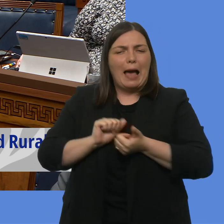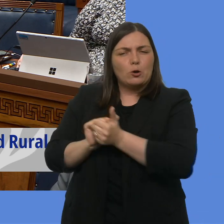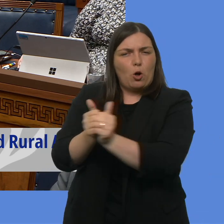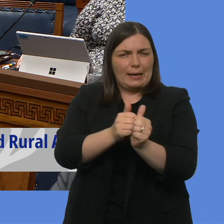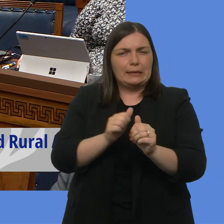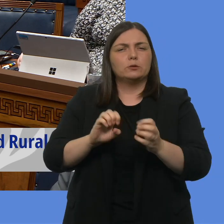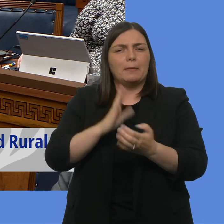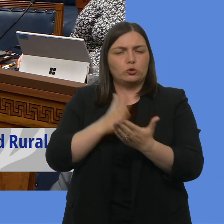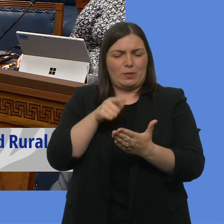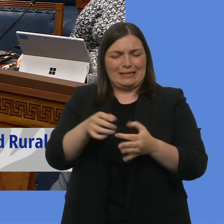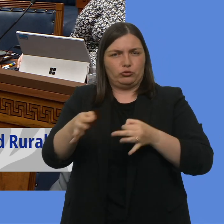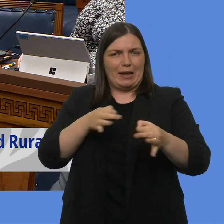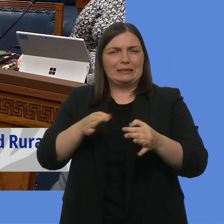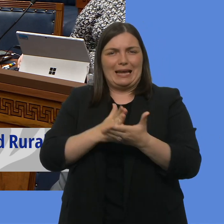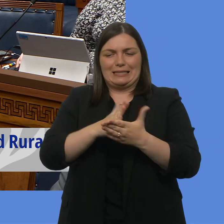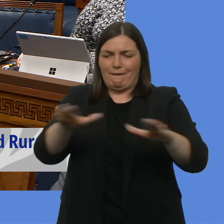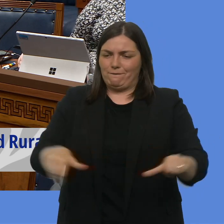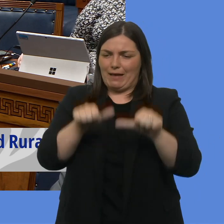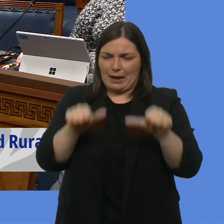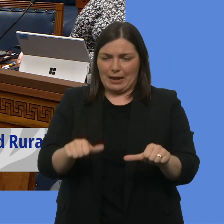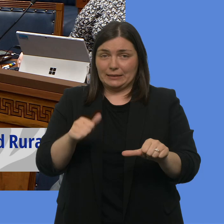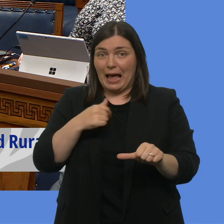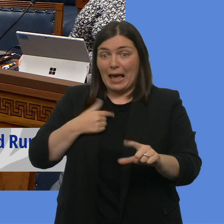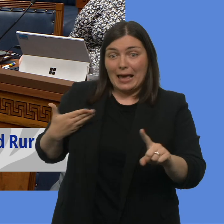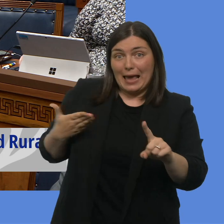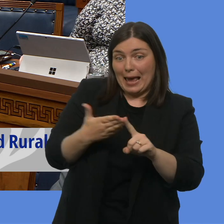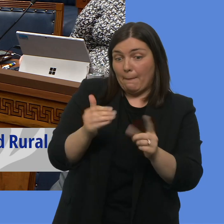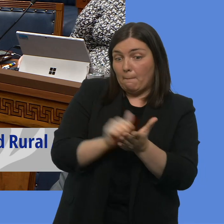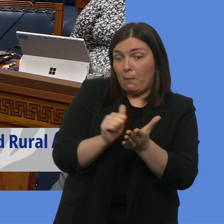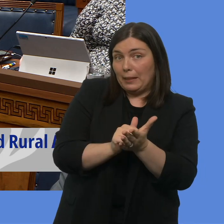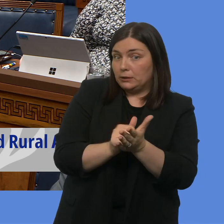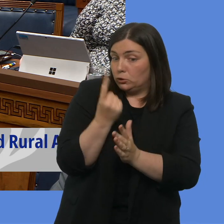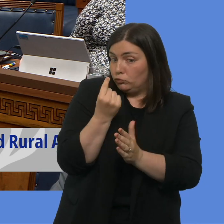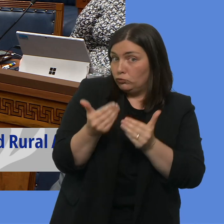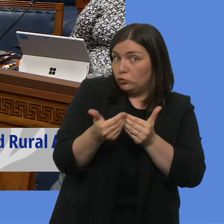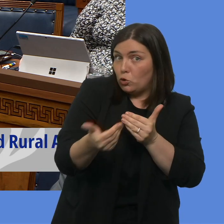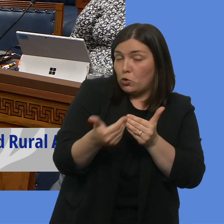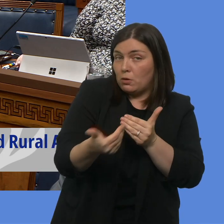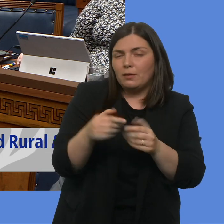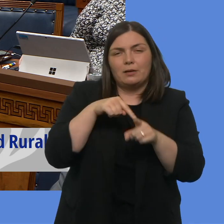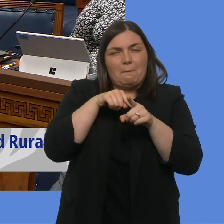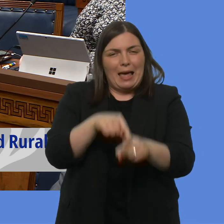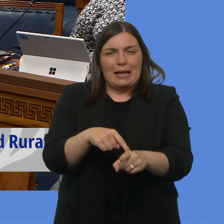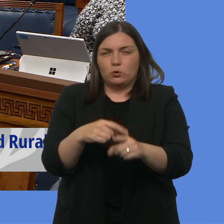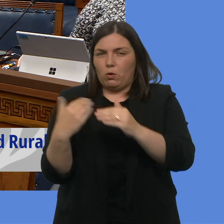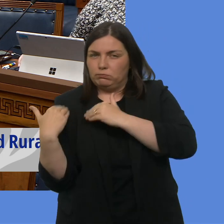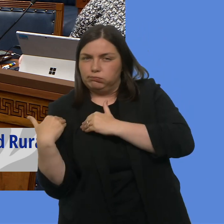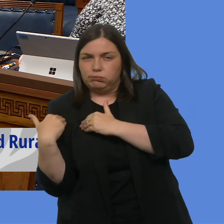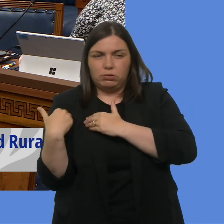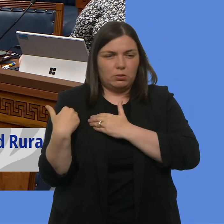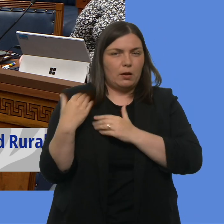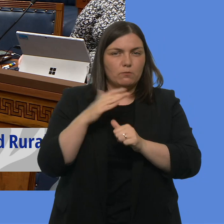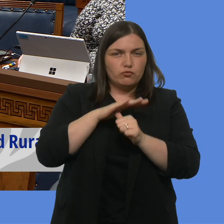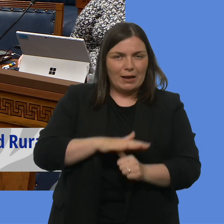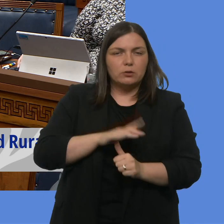It is my intention to publish the strategy for consultation as soon as possible. The pace of work may be impacted by competing resource pressures, but it's a priority. I've met with